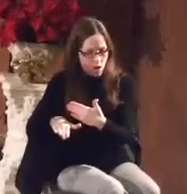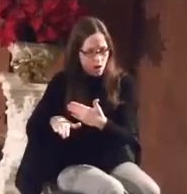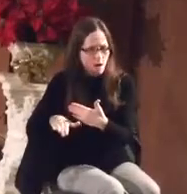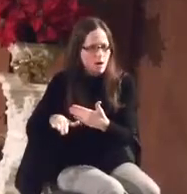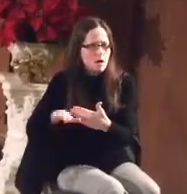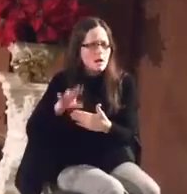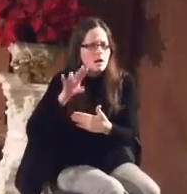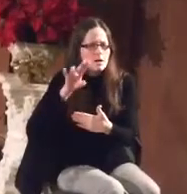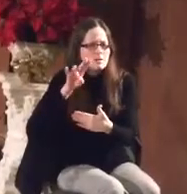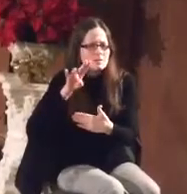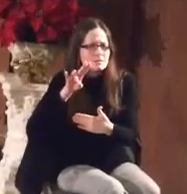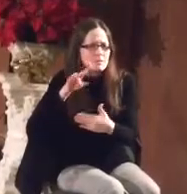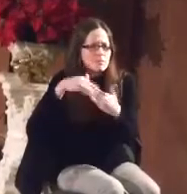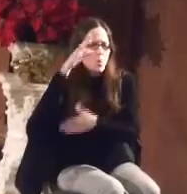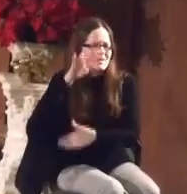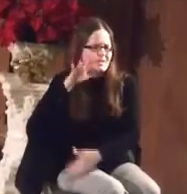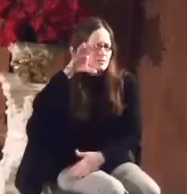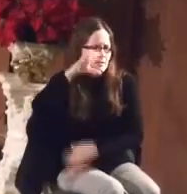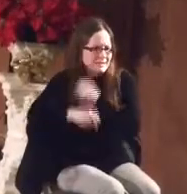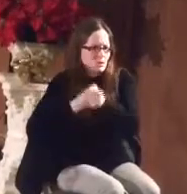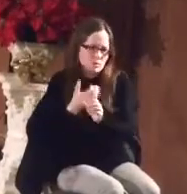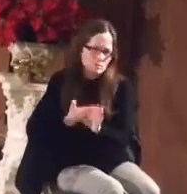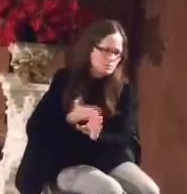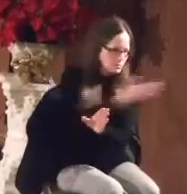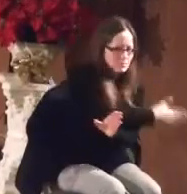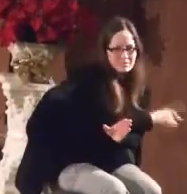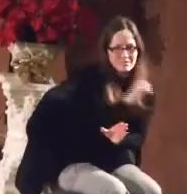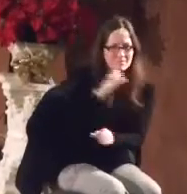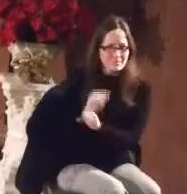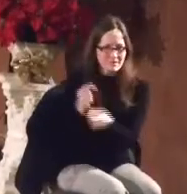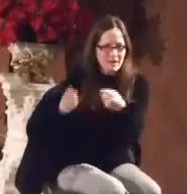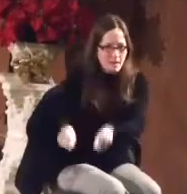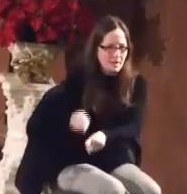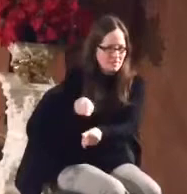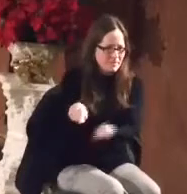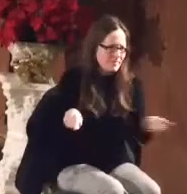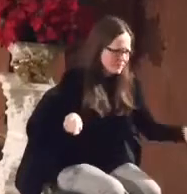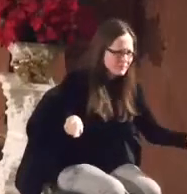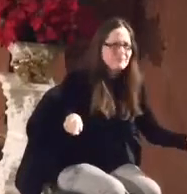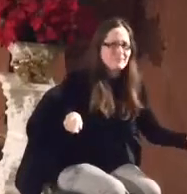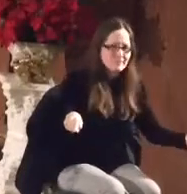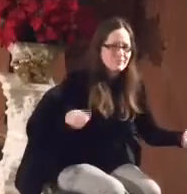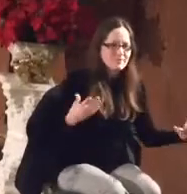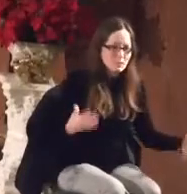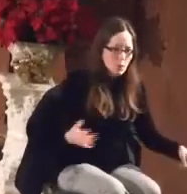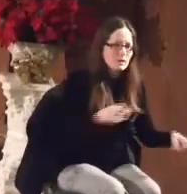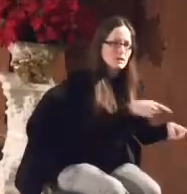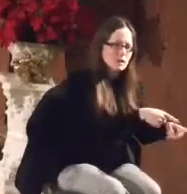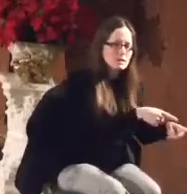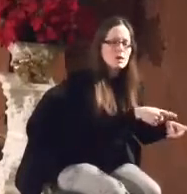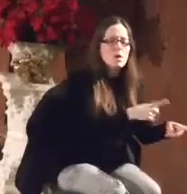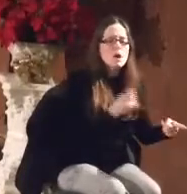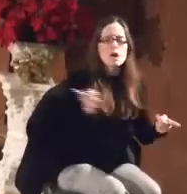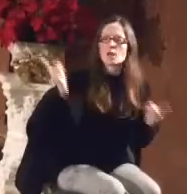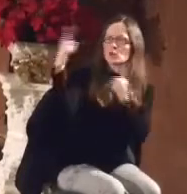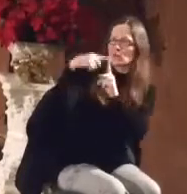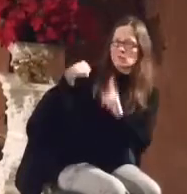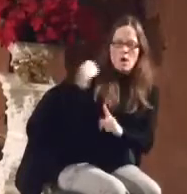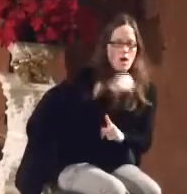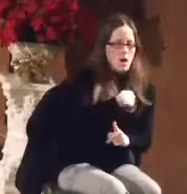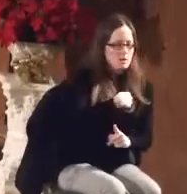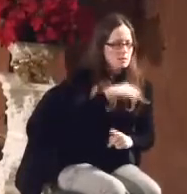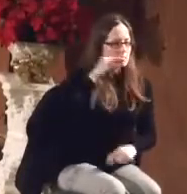Christ. And it says, "For unto us a child is born, unto us a son is given,